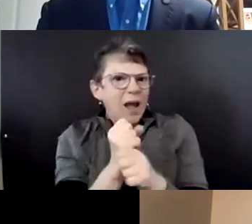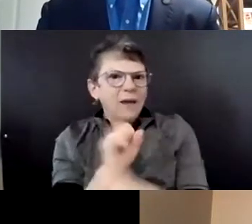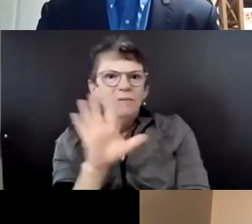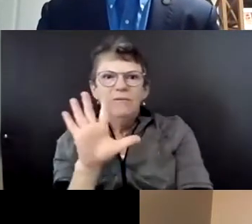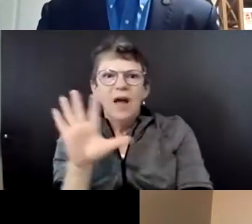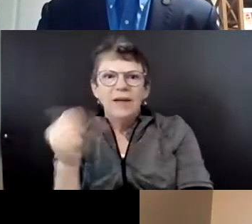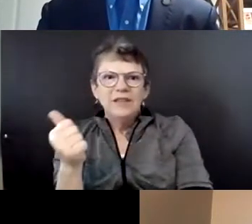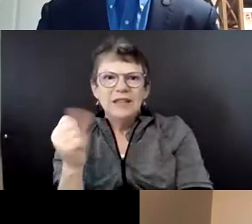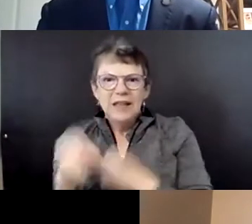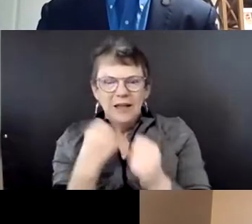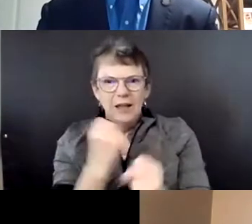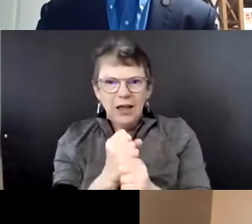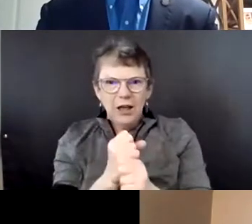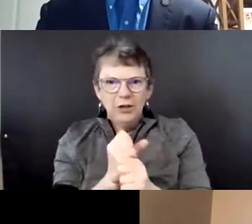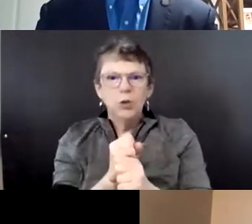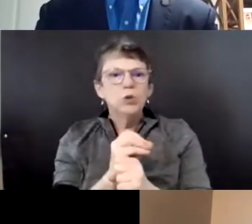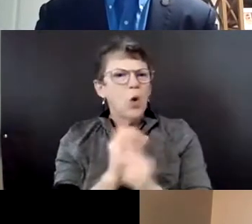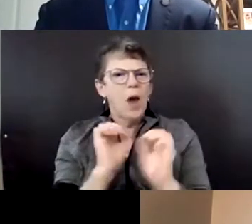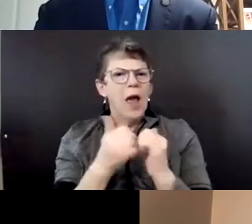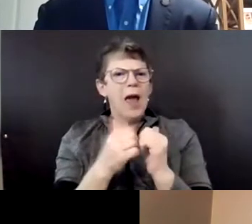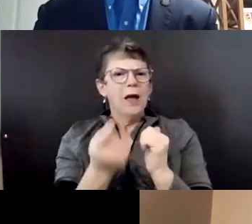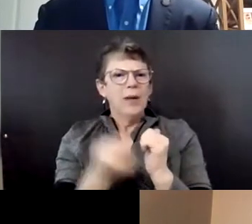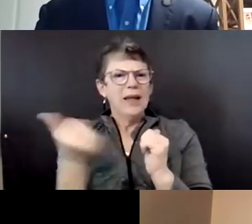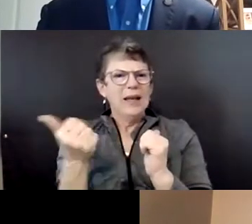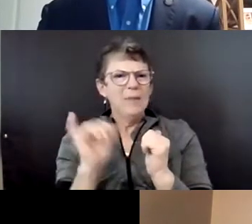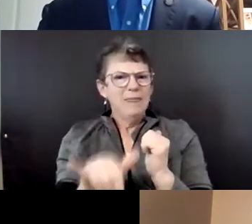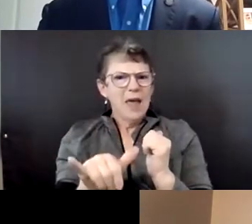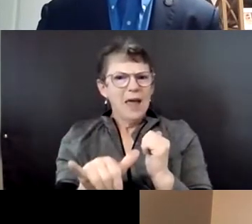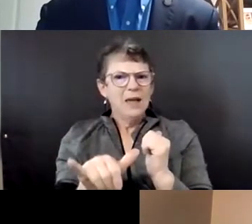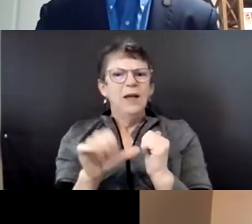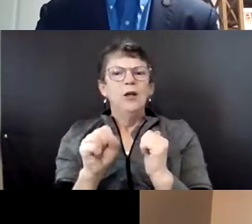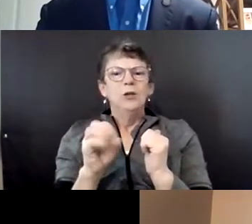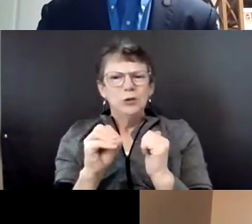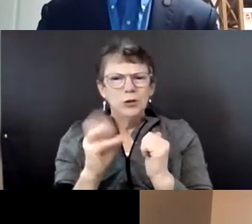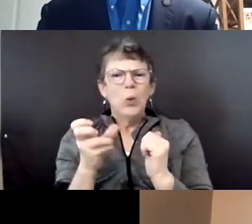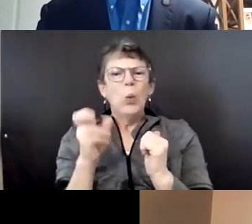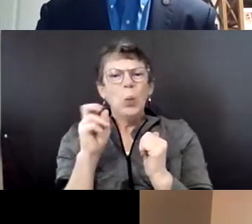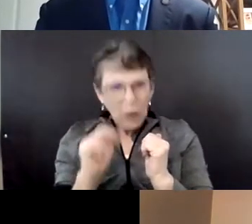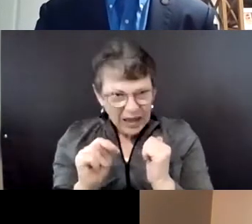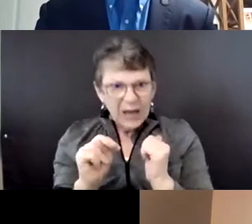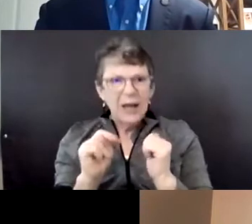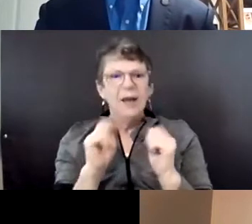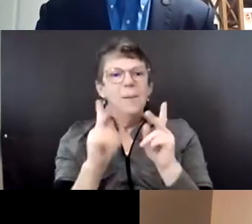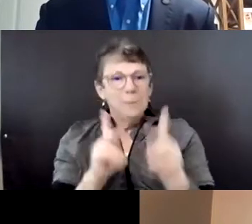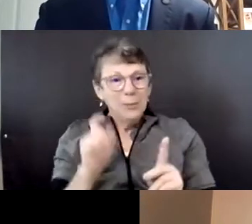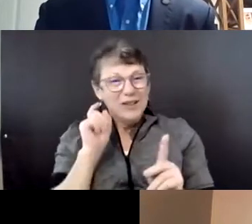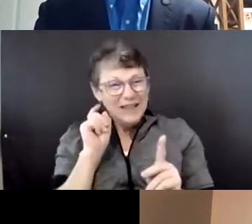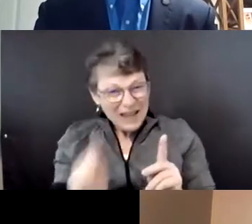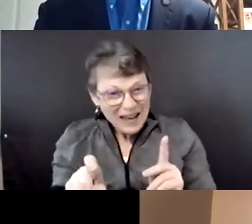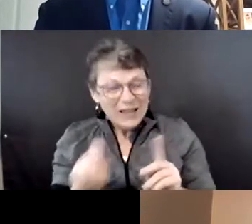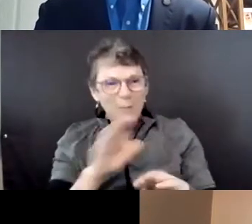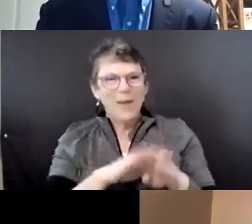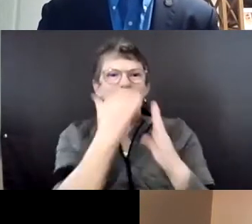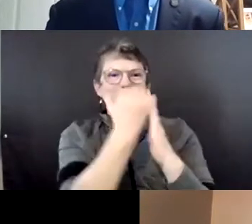we eliminate that so that when someone needs to be on there, they're applying at the right time too? So that's also